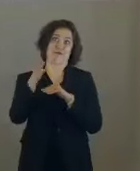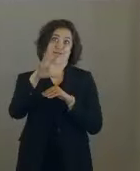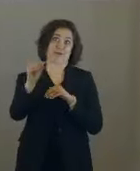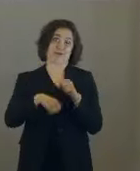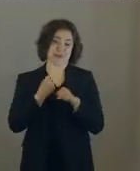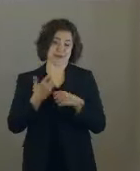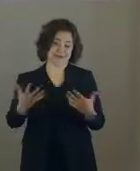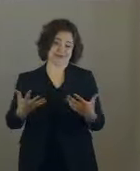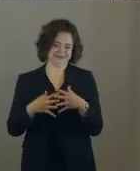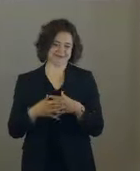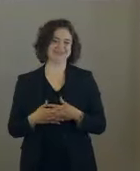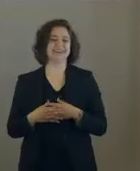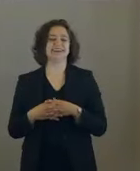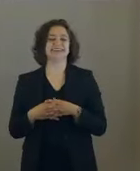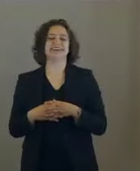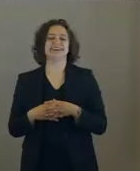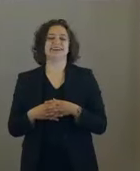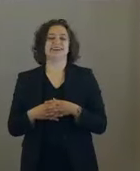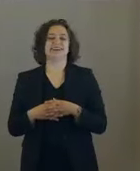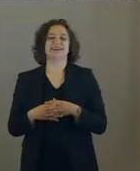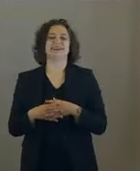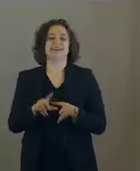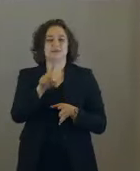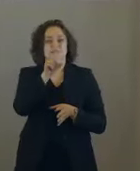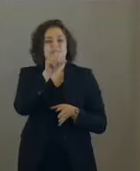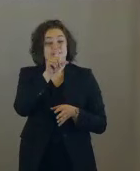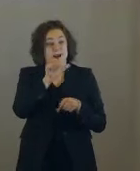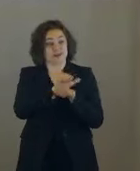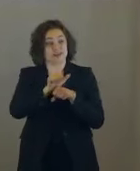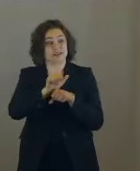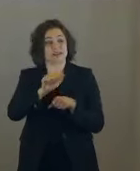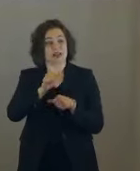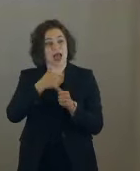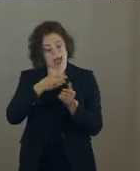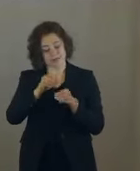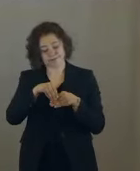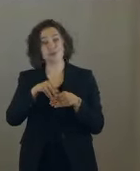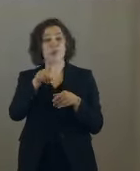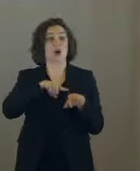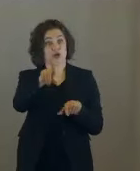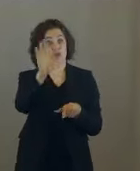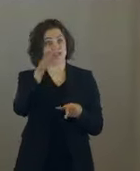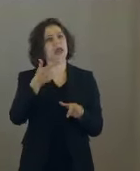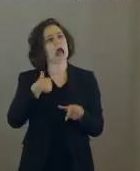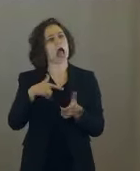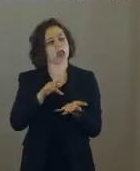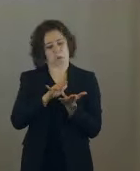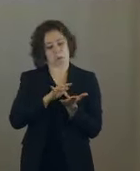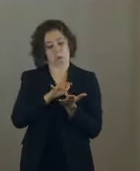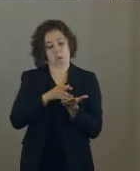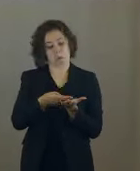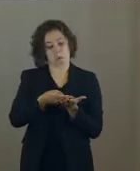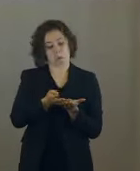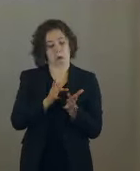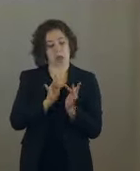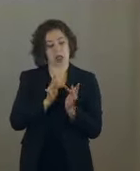But, and I actually called up the site on my phone while you were talking just to see if